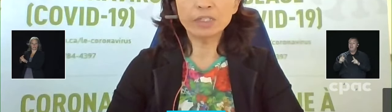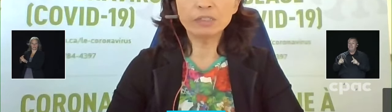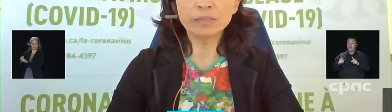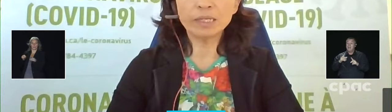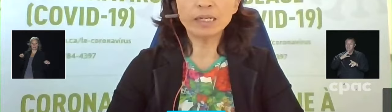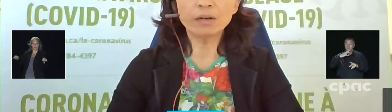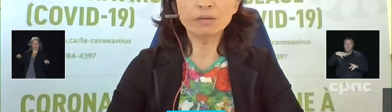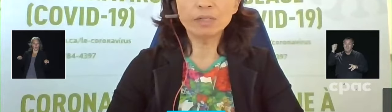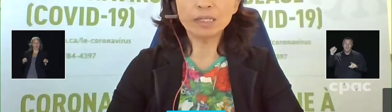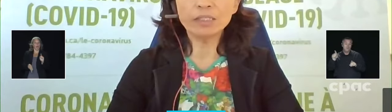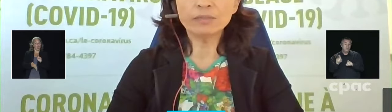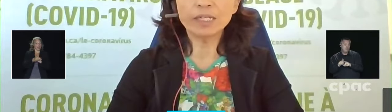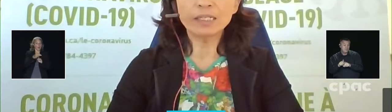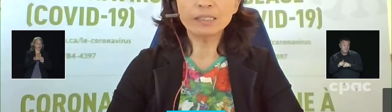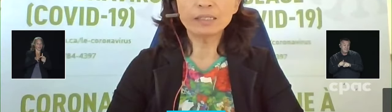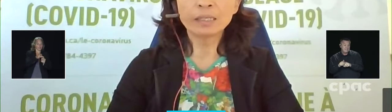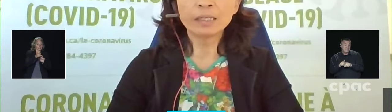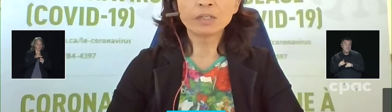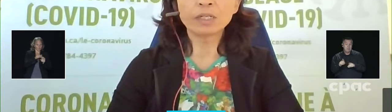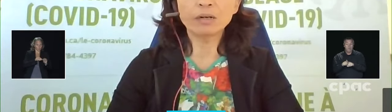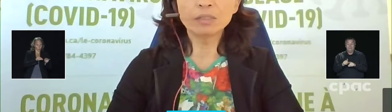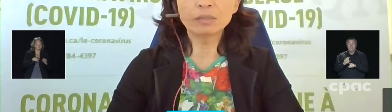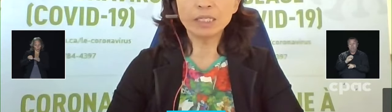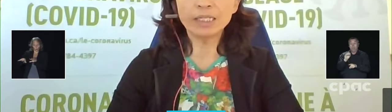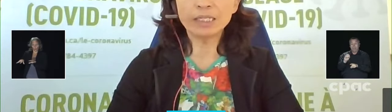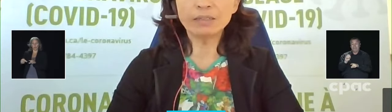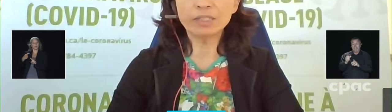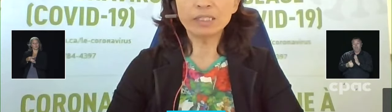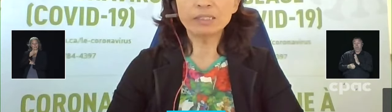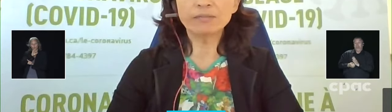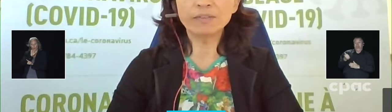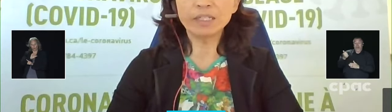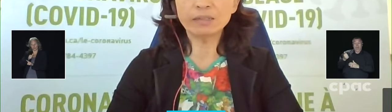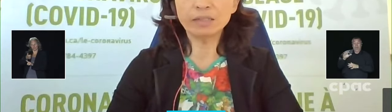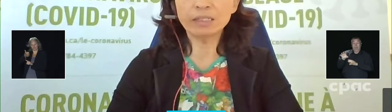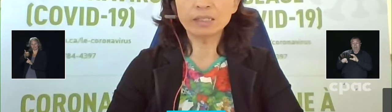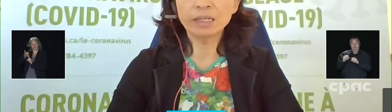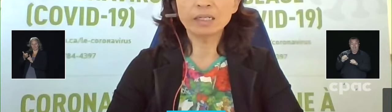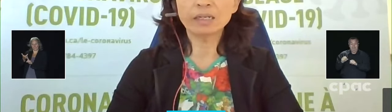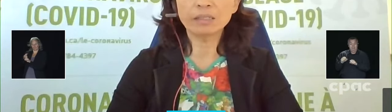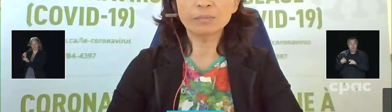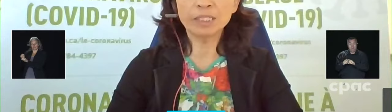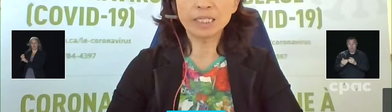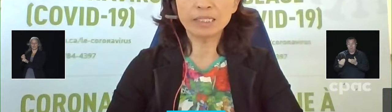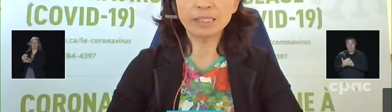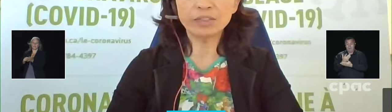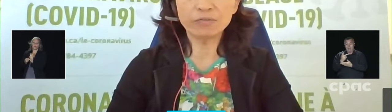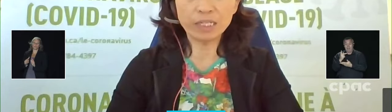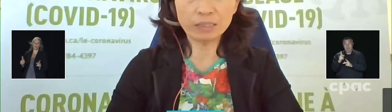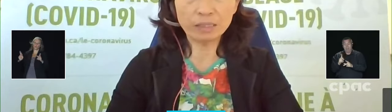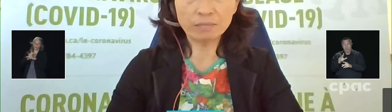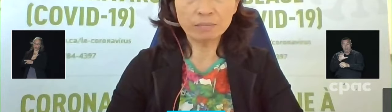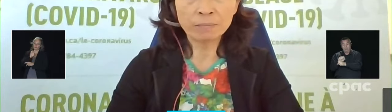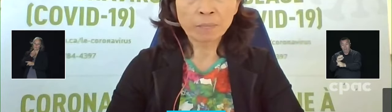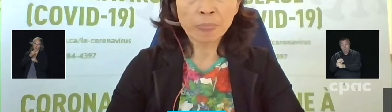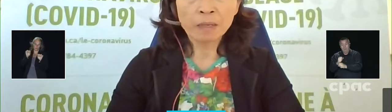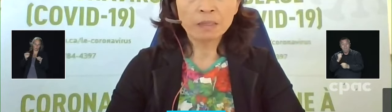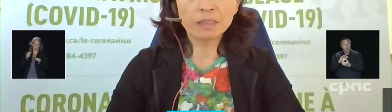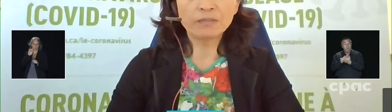case volumes and older age of cases could ultimately increase severe illness and hospitalization